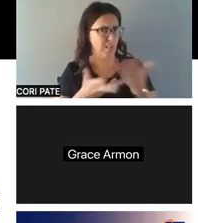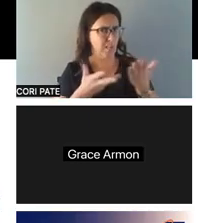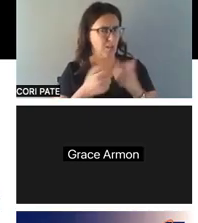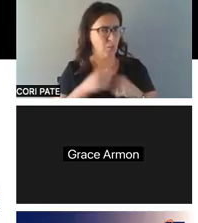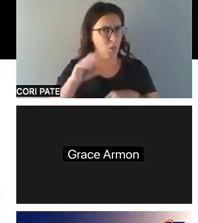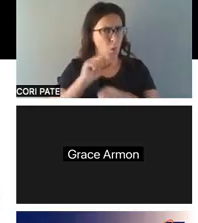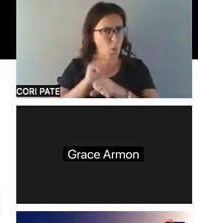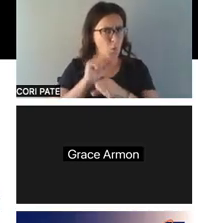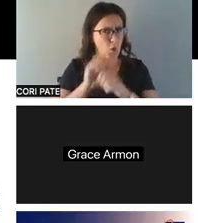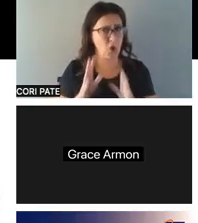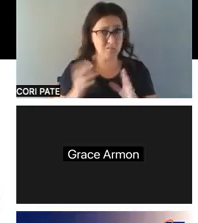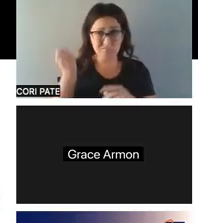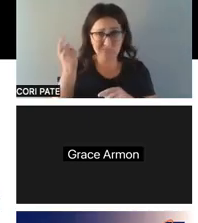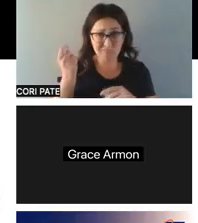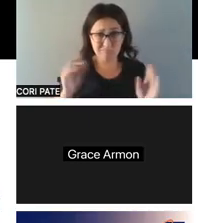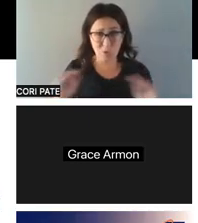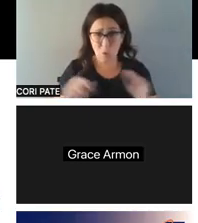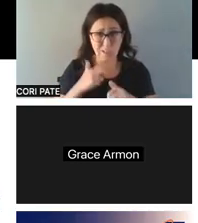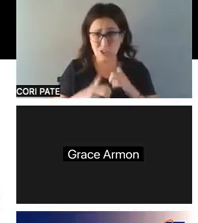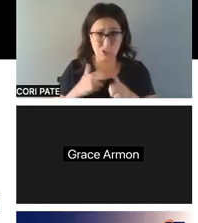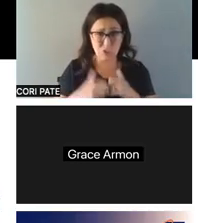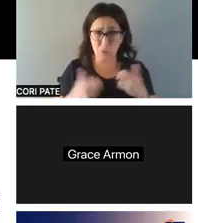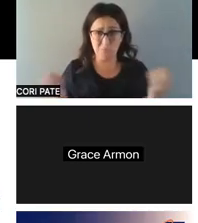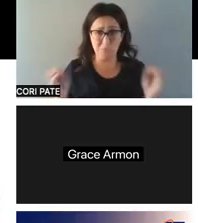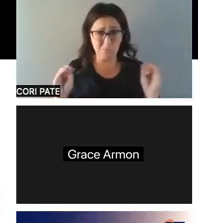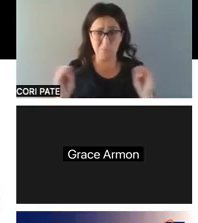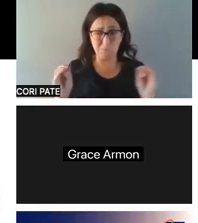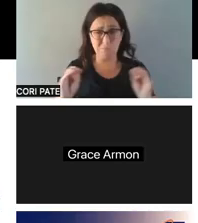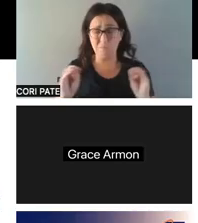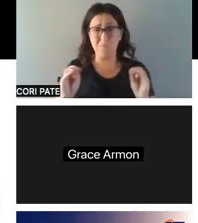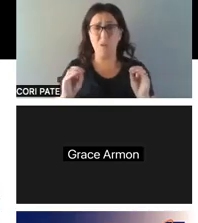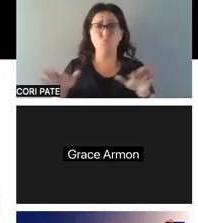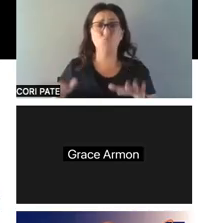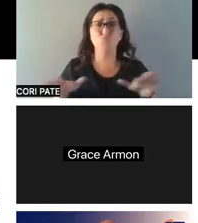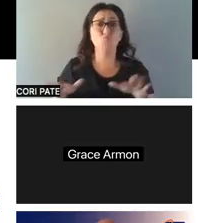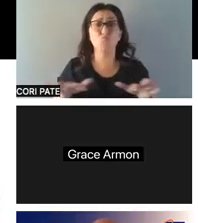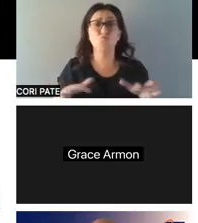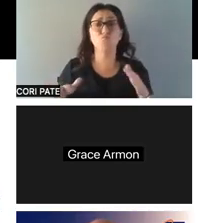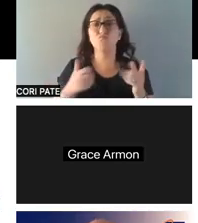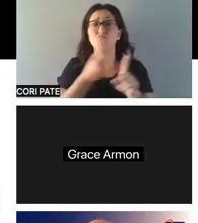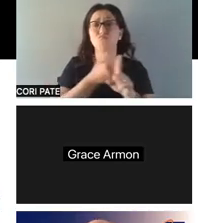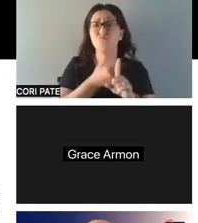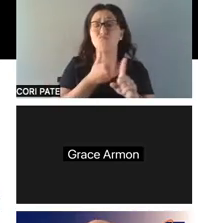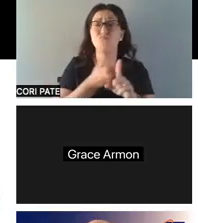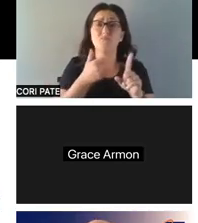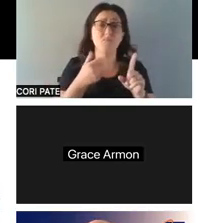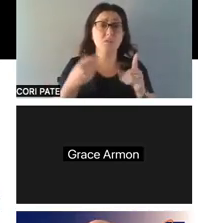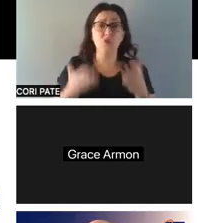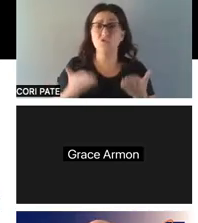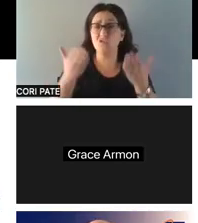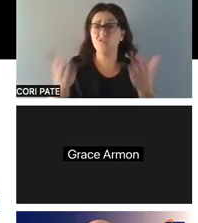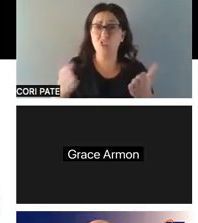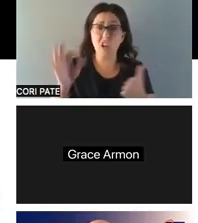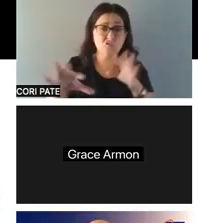coworkers, and that wasn't an issue at all. Um, he was very relaxed, very open to suggestions and things like